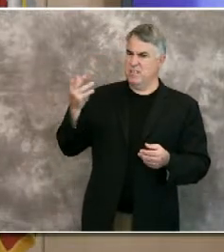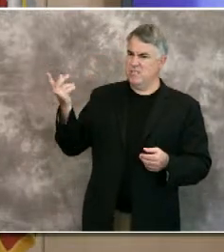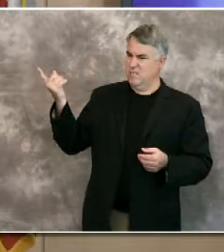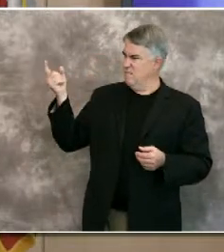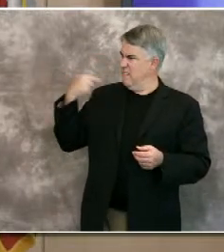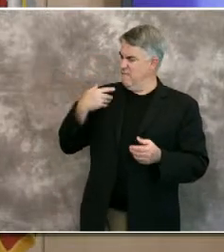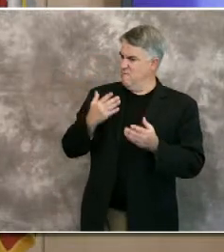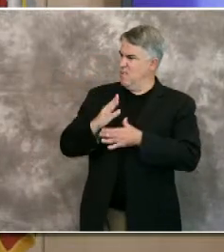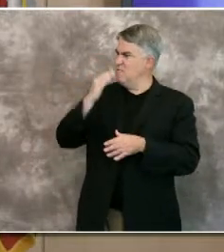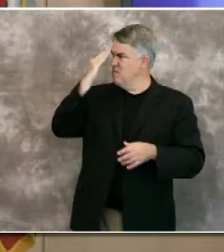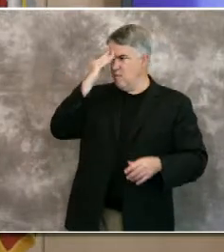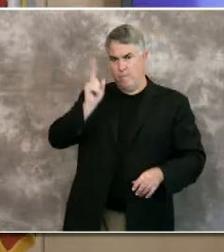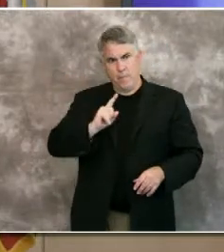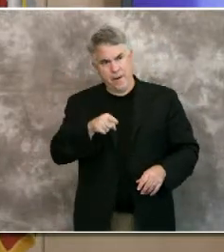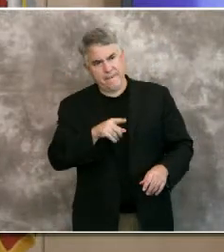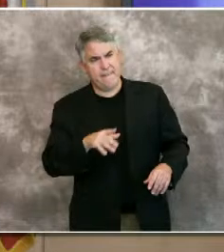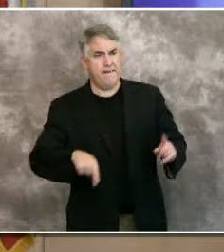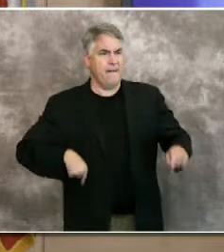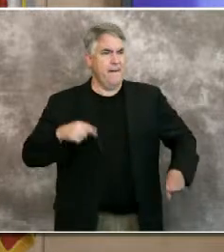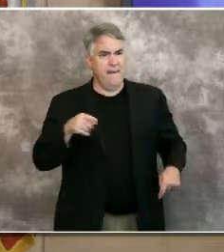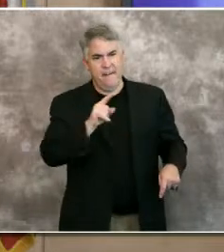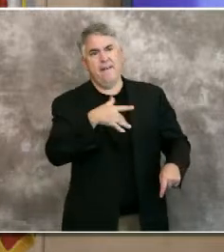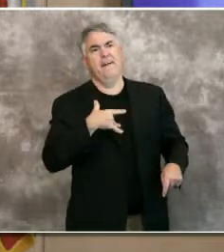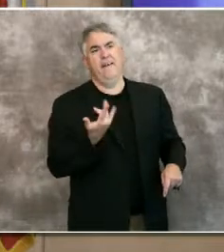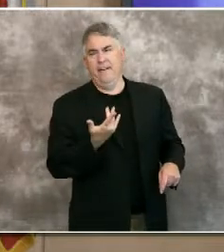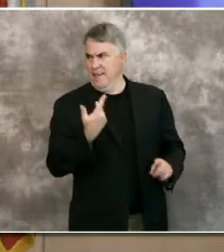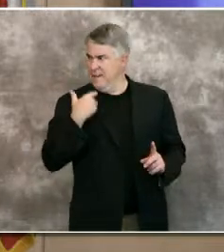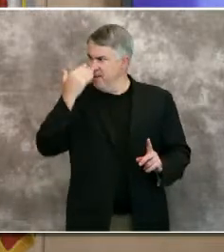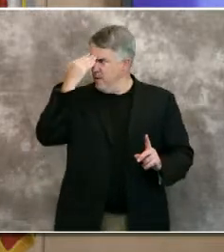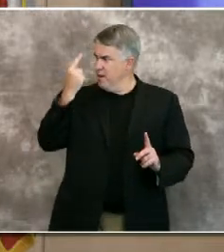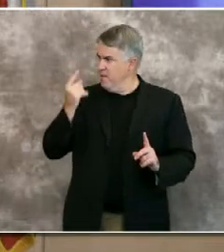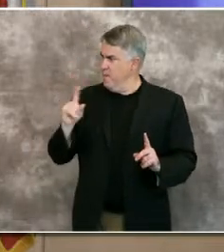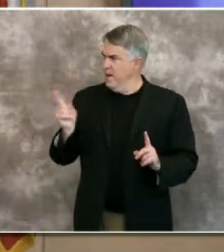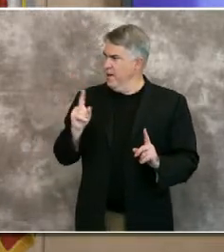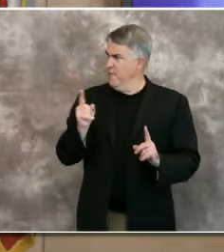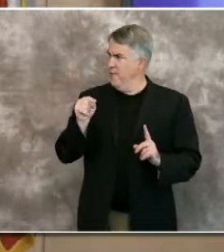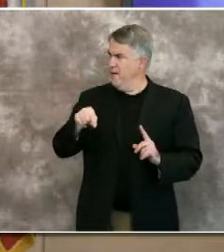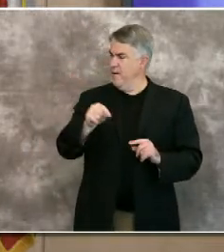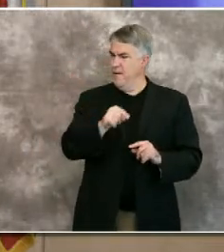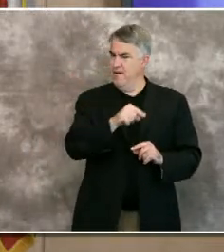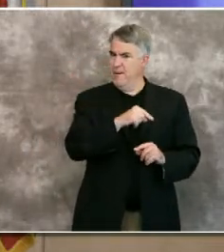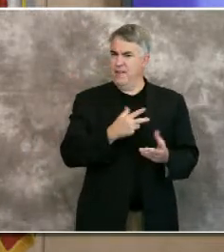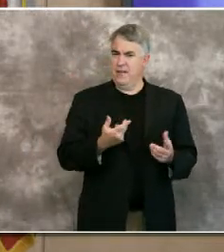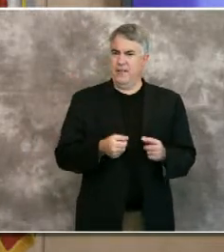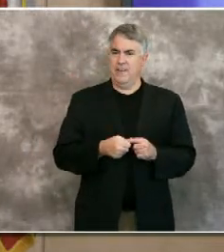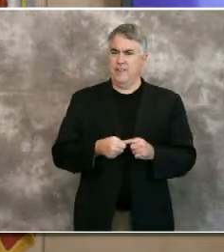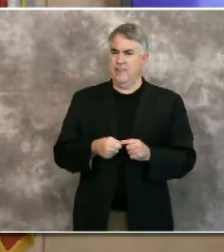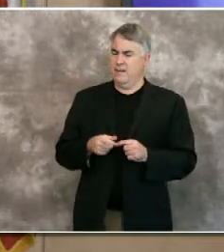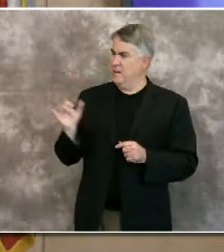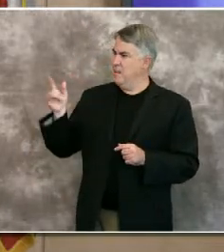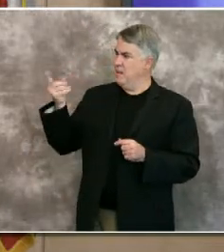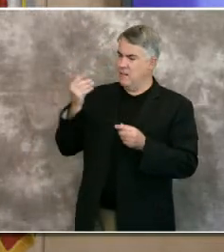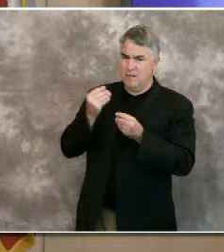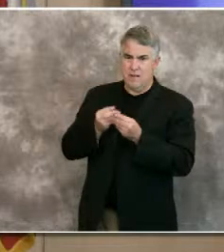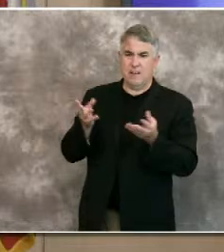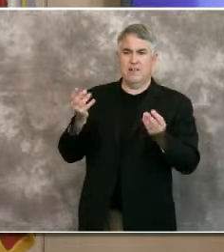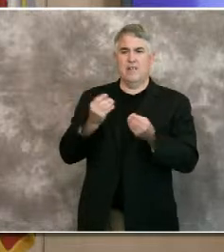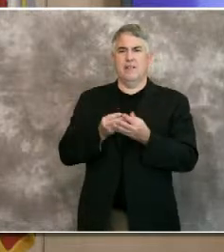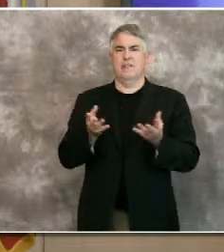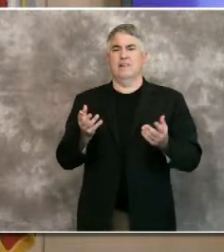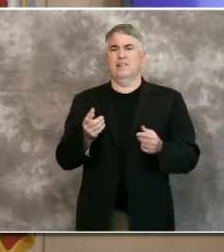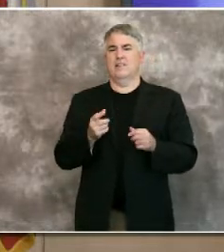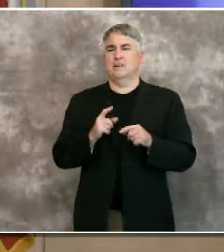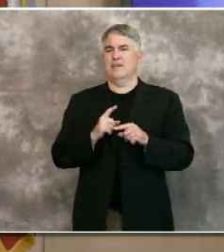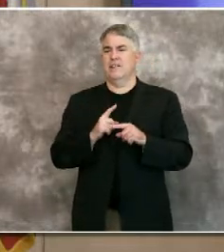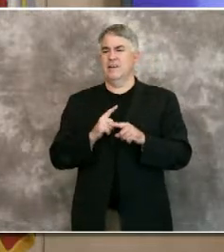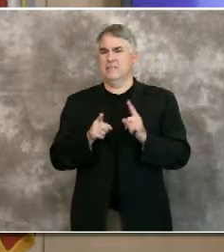in the same way that you disclose the ratings and letter grades for restaurants when you inspect them. I think that should